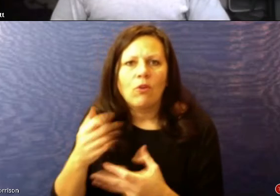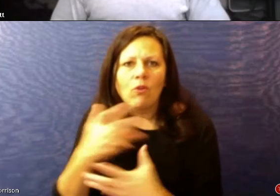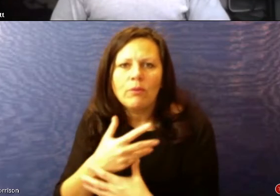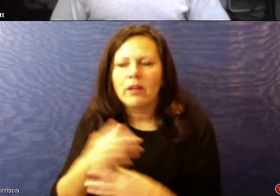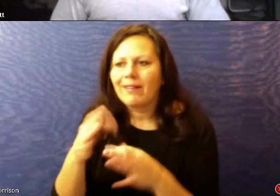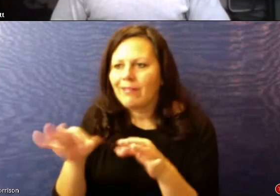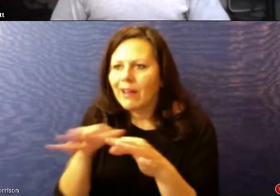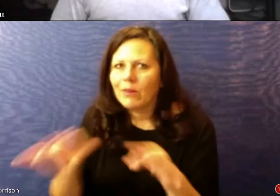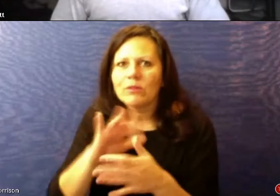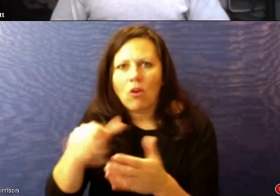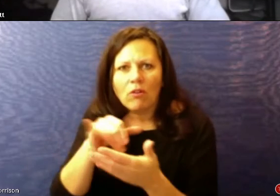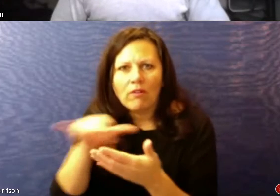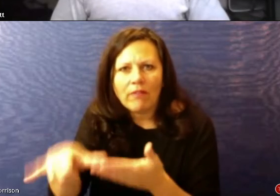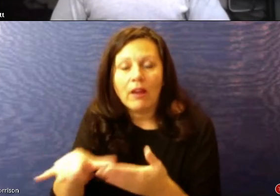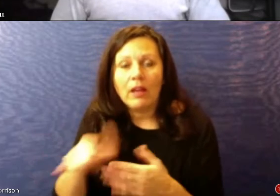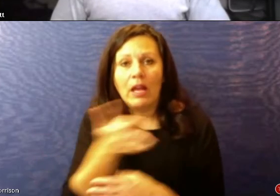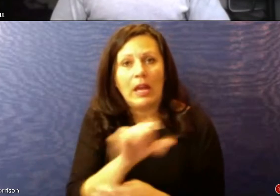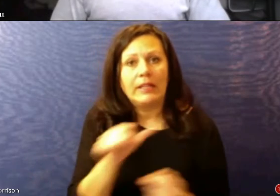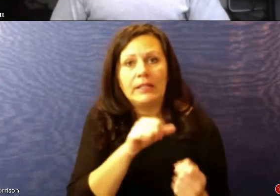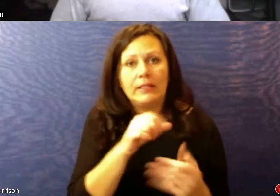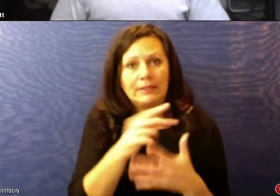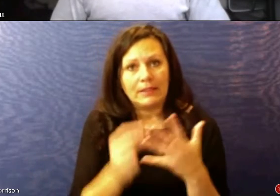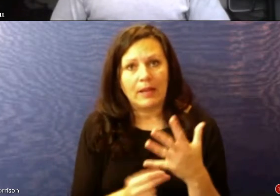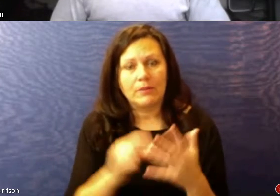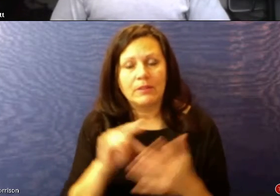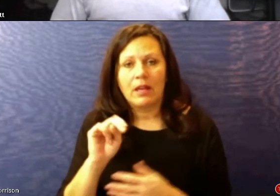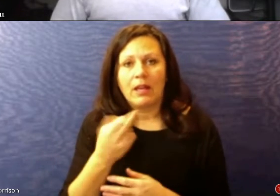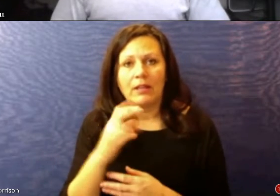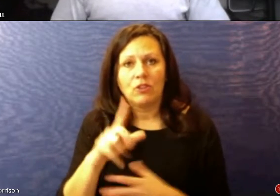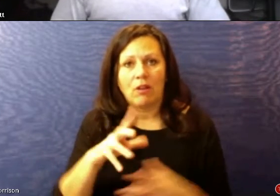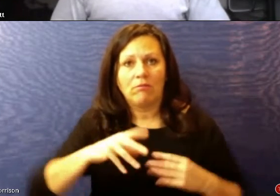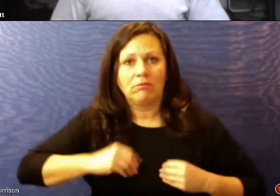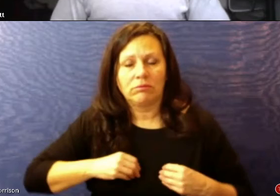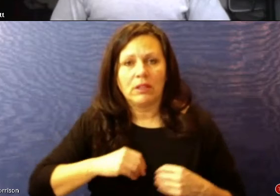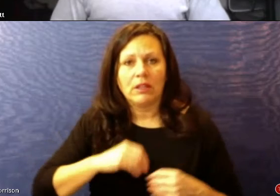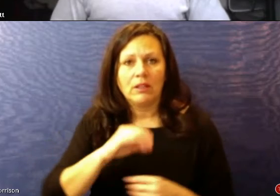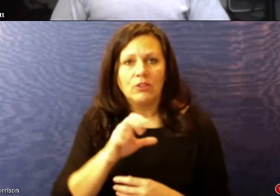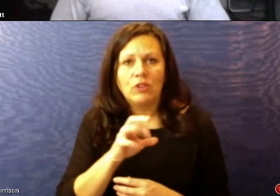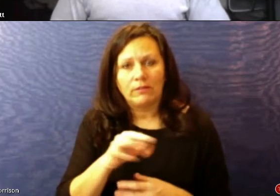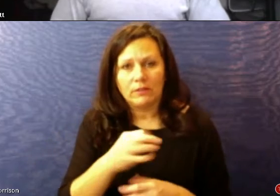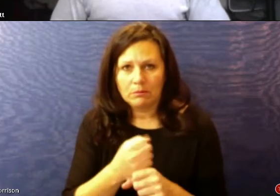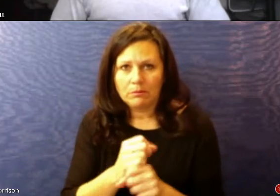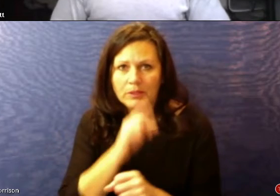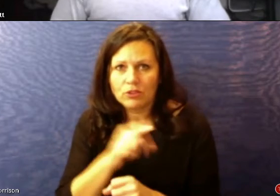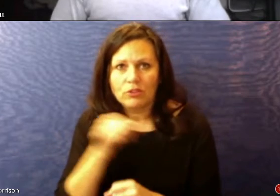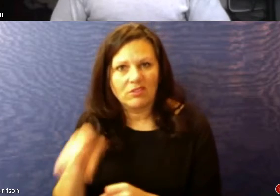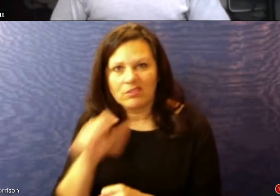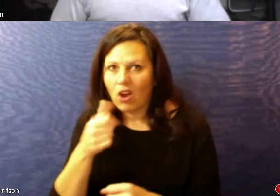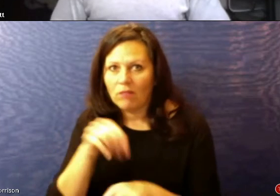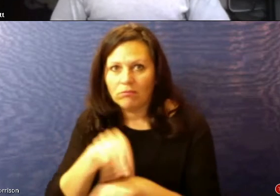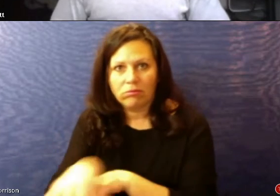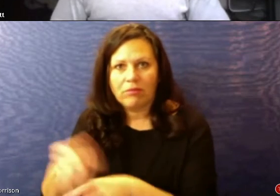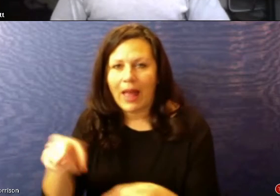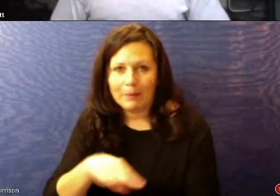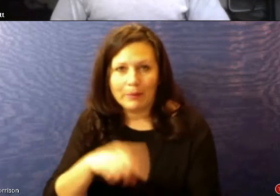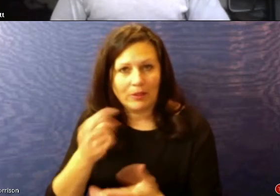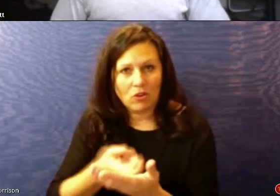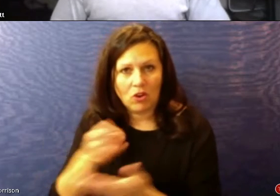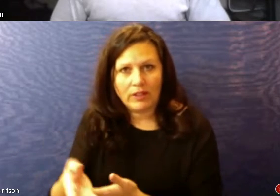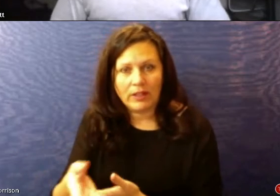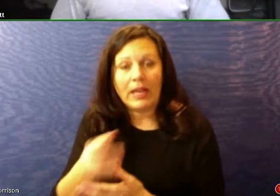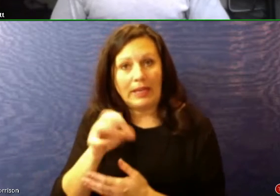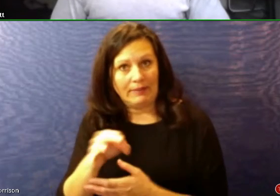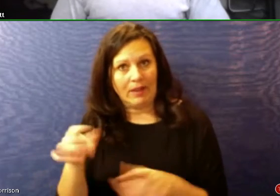the NHL is taking, Jeff, to ensure that this doesn't occur in hockey? And if it occurs, what's the